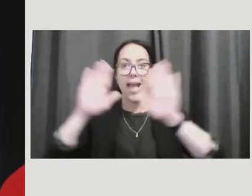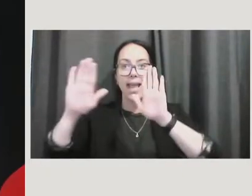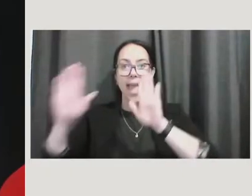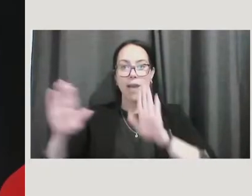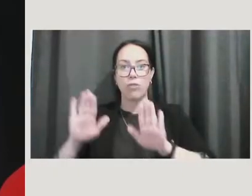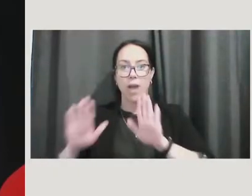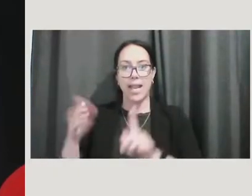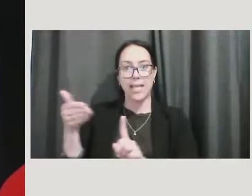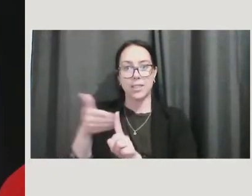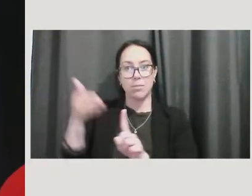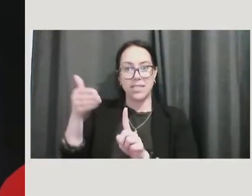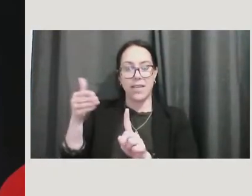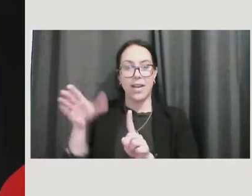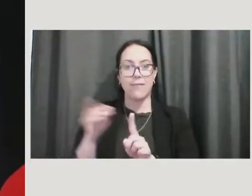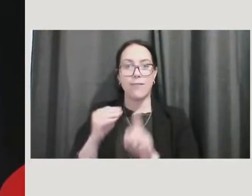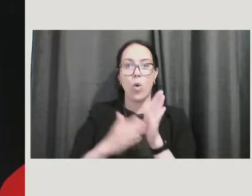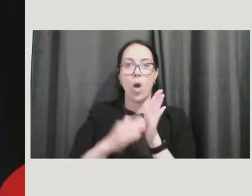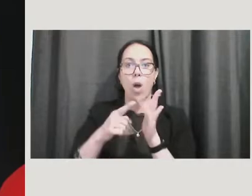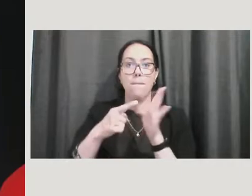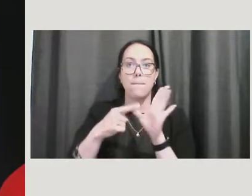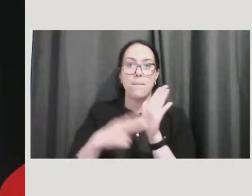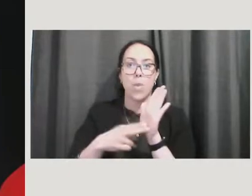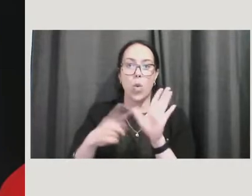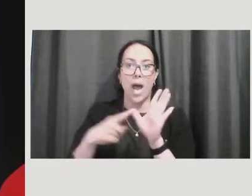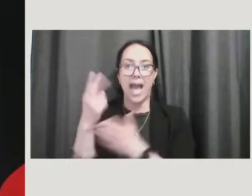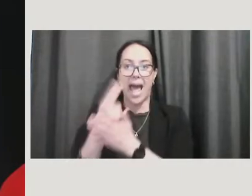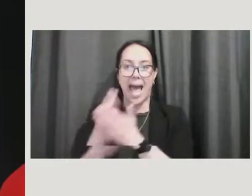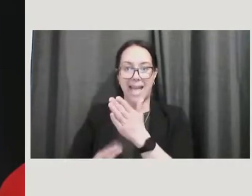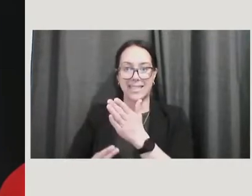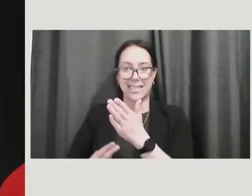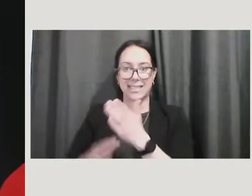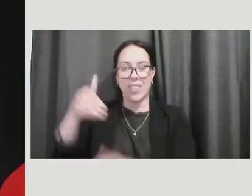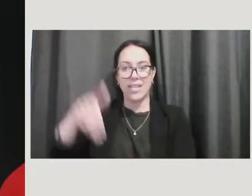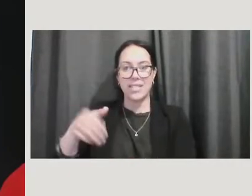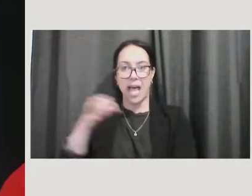for Moana artists in the south island named fiber